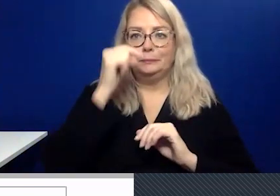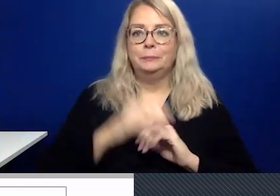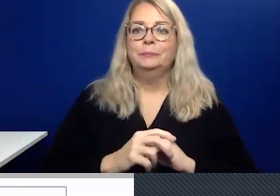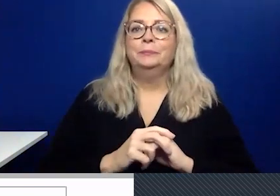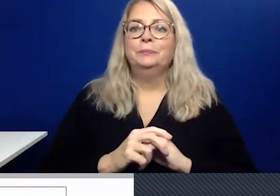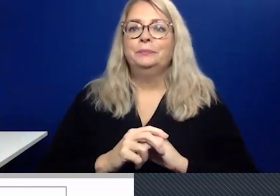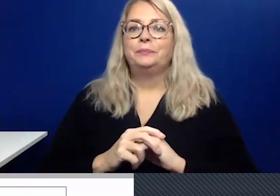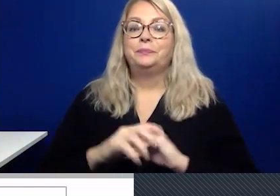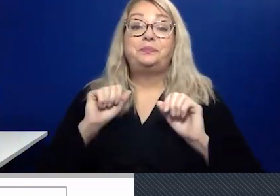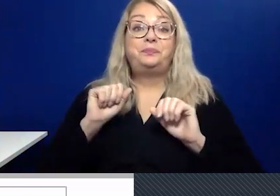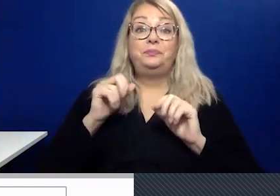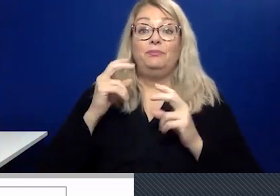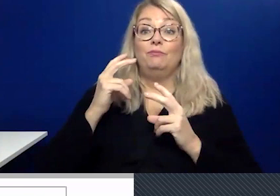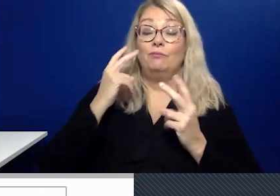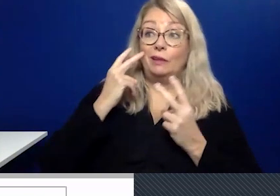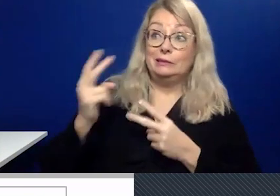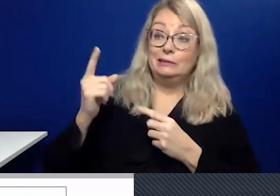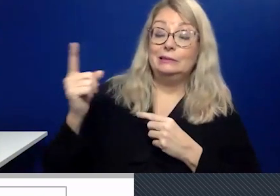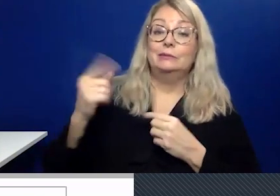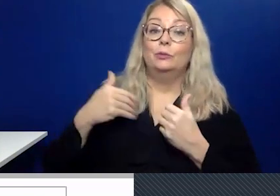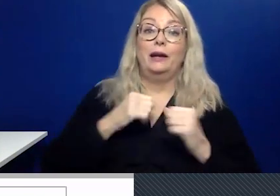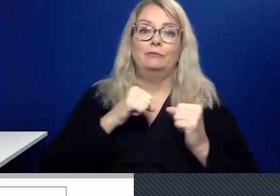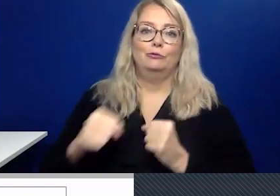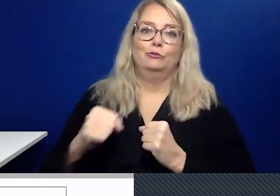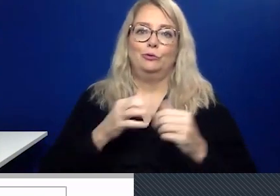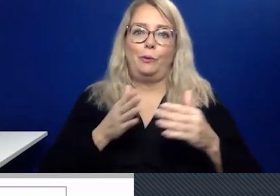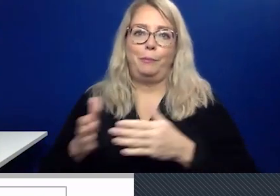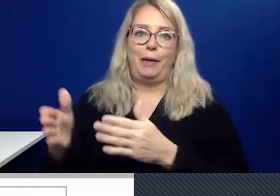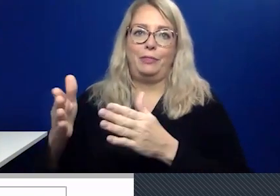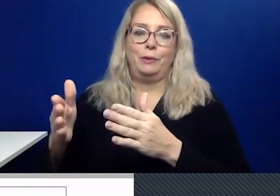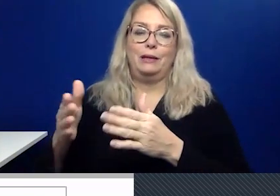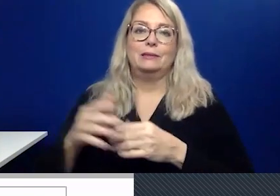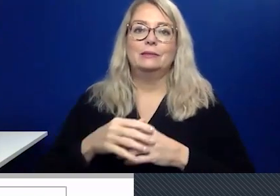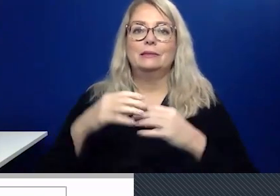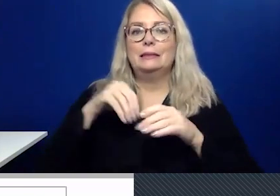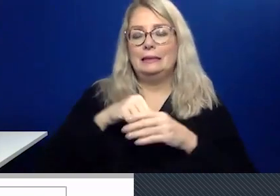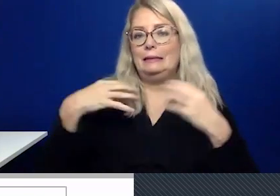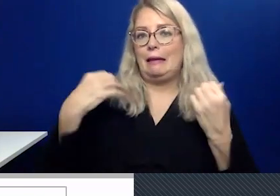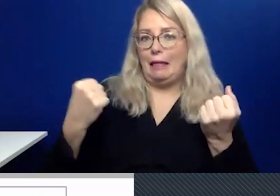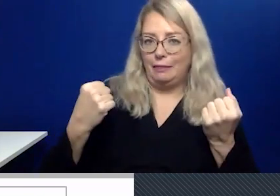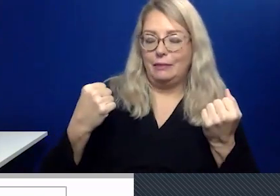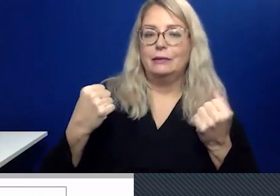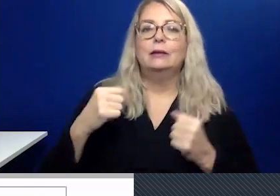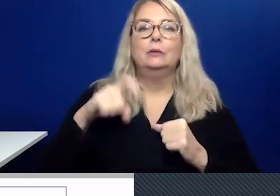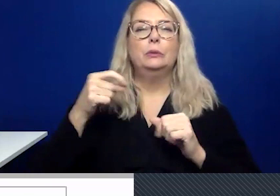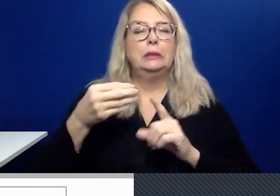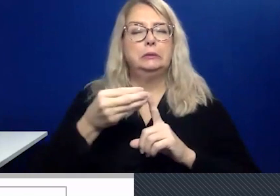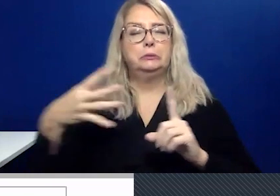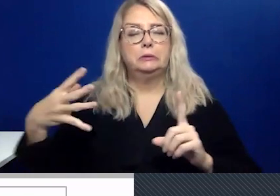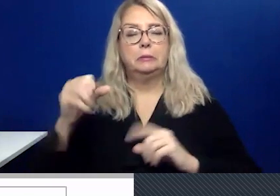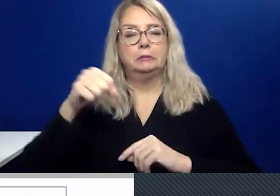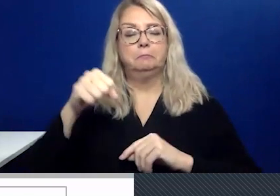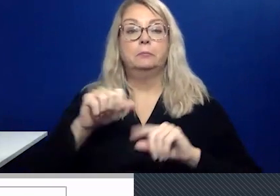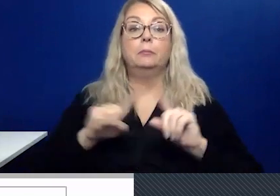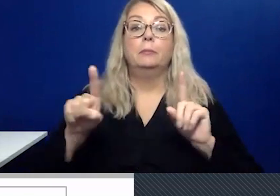you can see that we have really strong pathways in either business or the health field. We're going to advance, expand on that. But